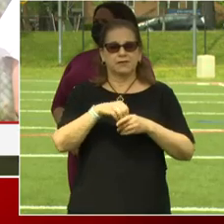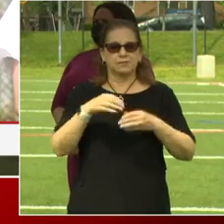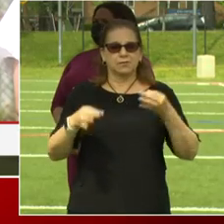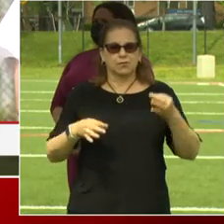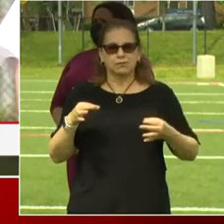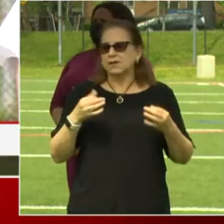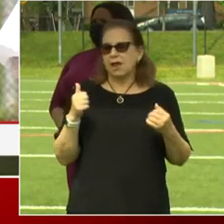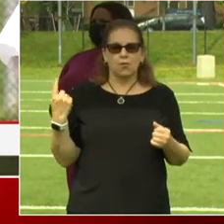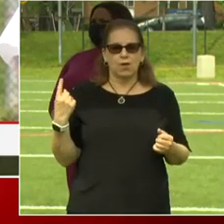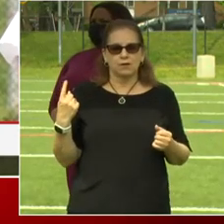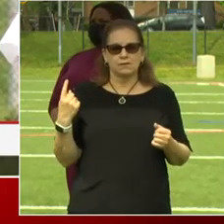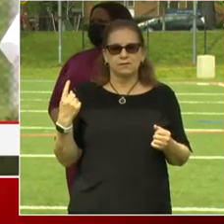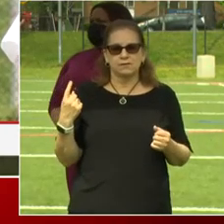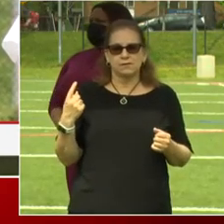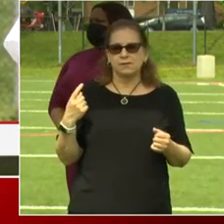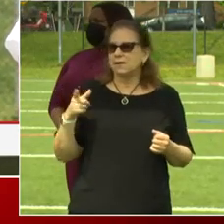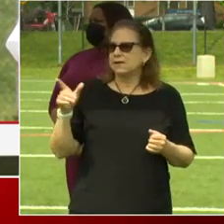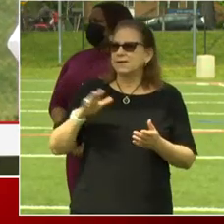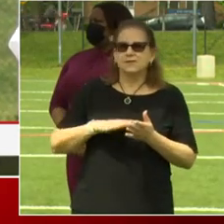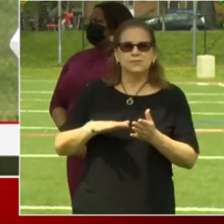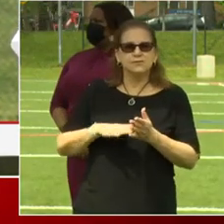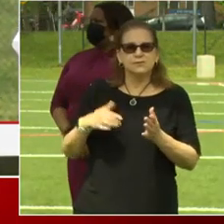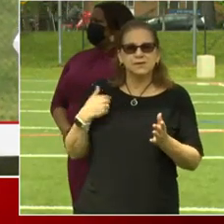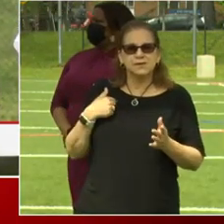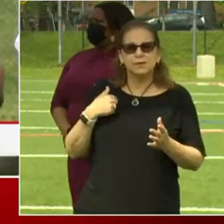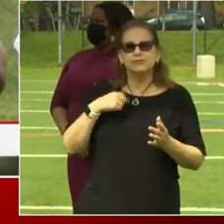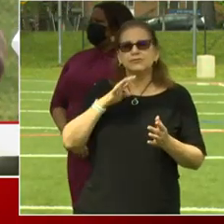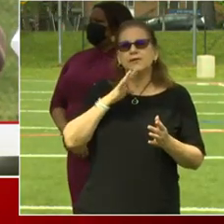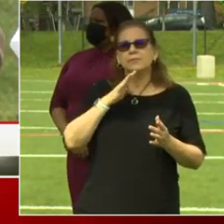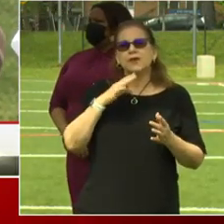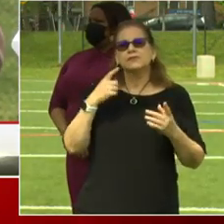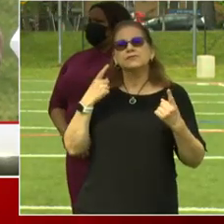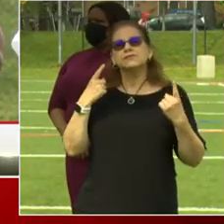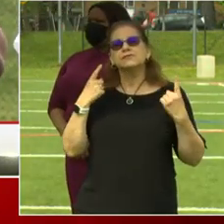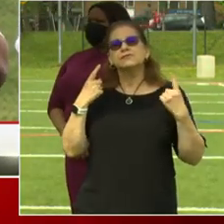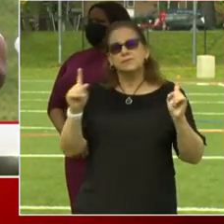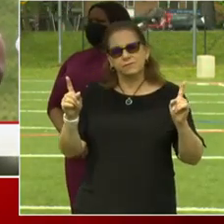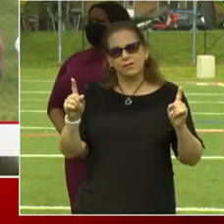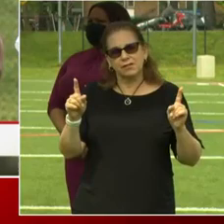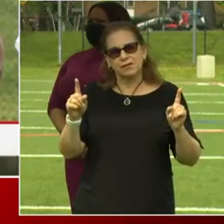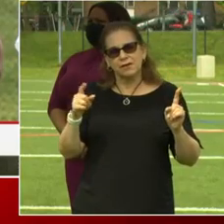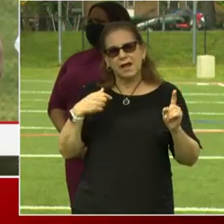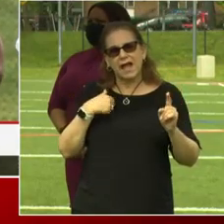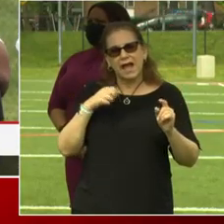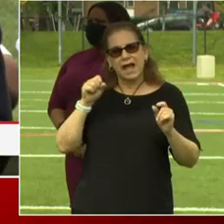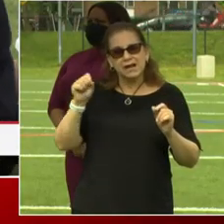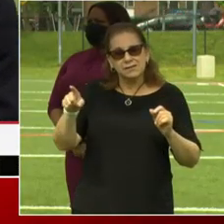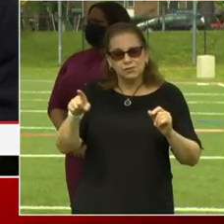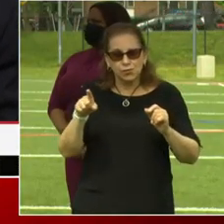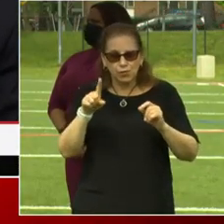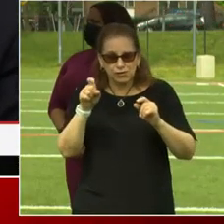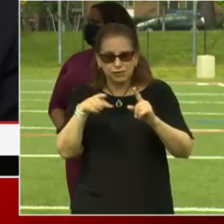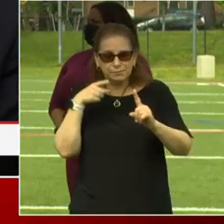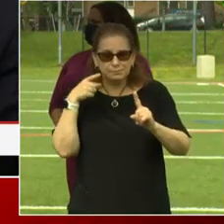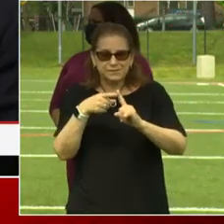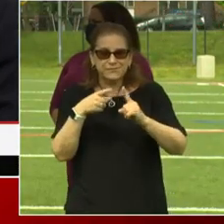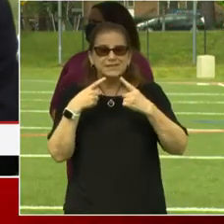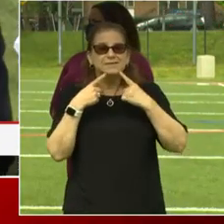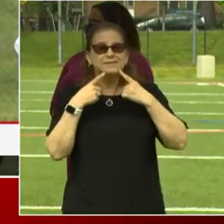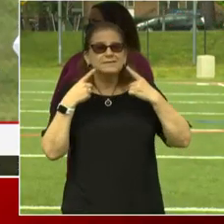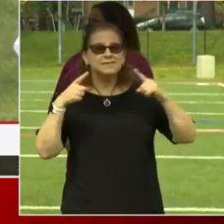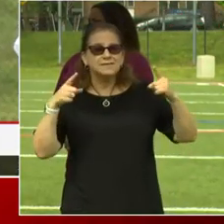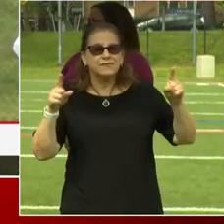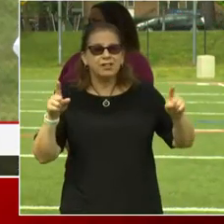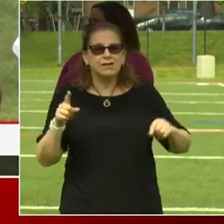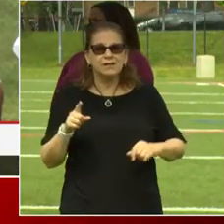Mr. Chairman, I said successfully, not just like anybody can file. I asked, could they successfully go into court? I would